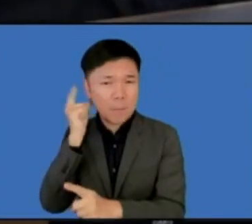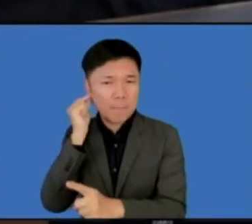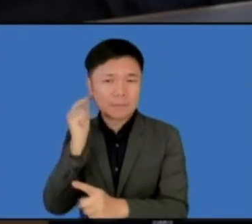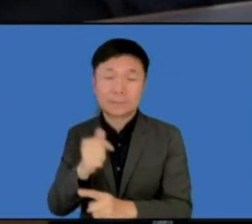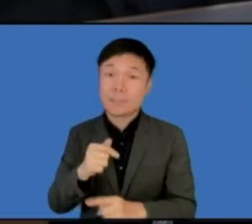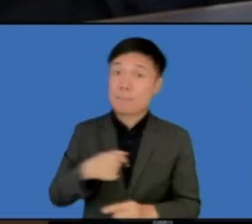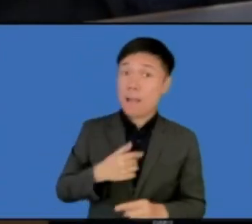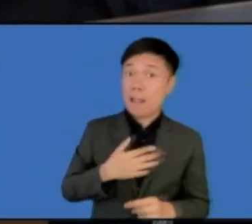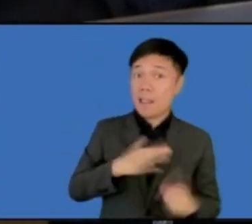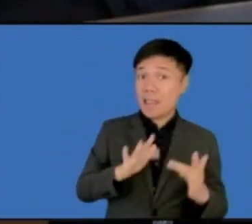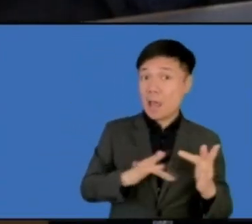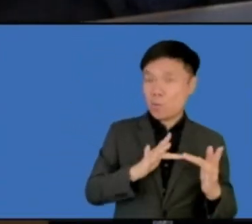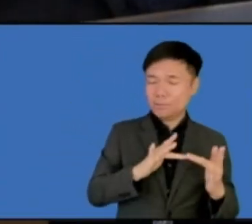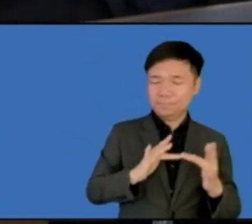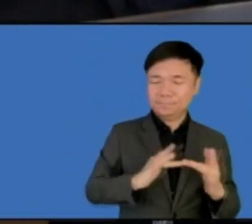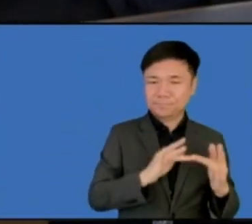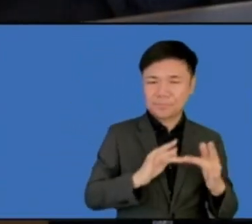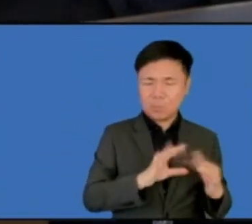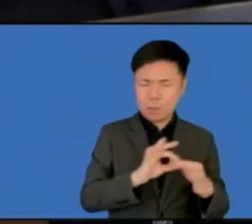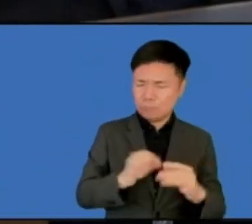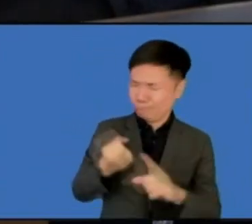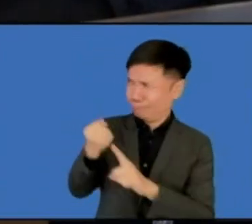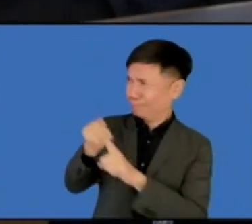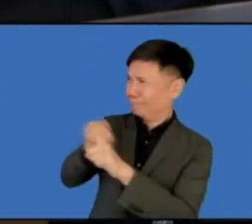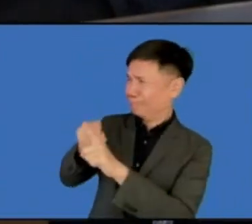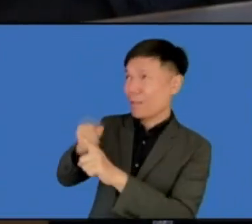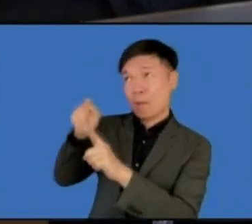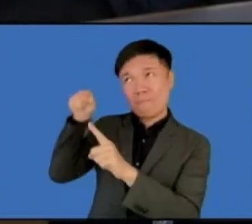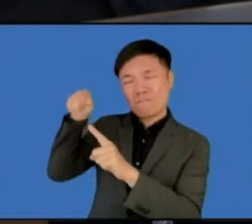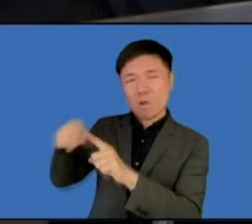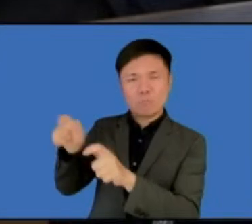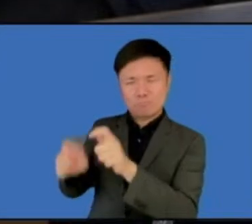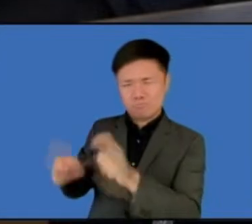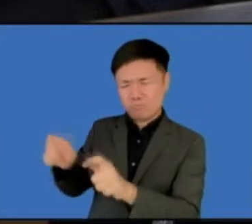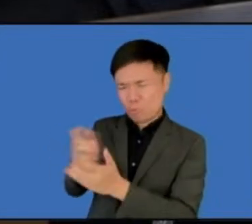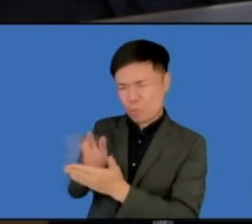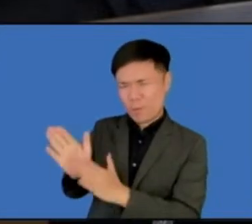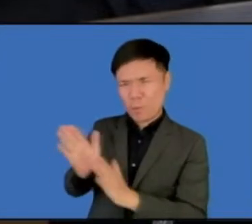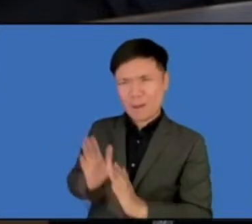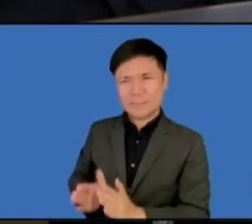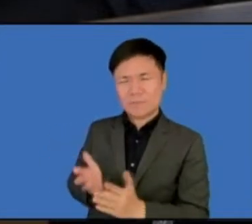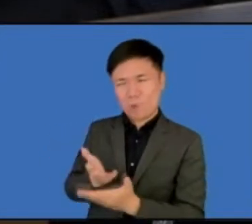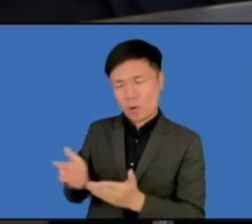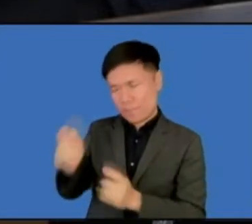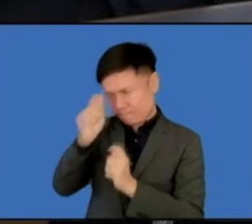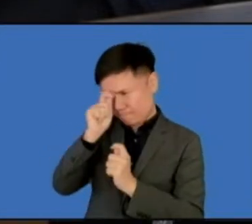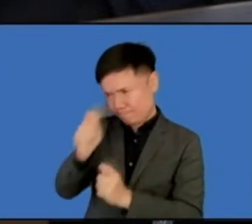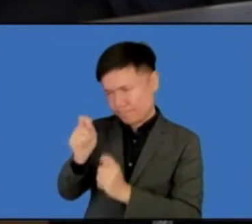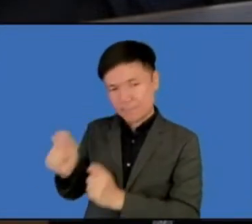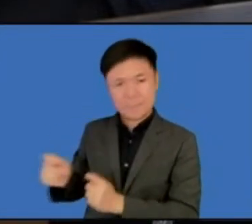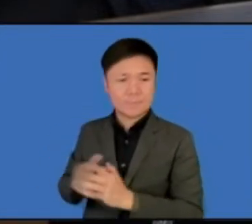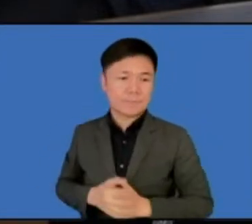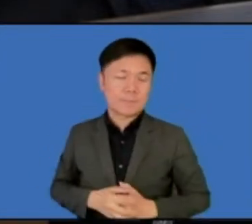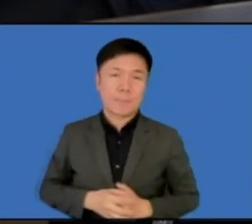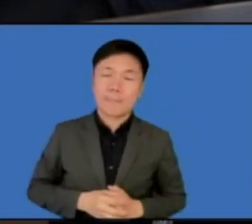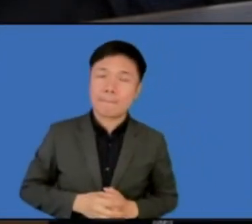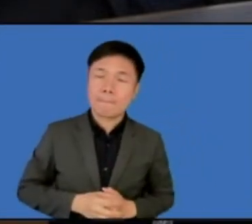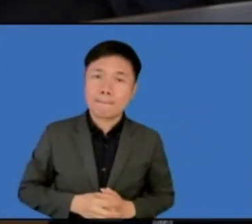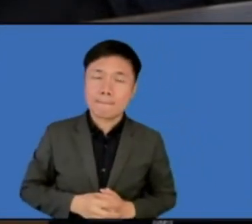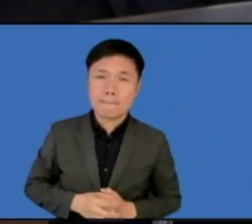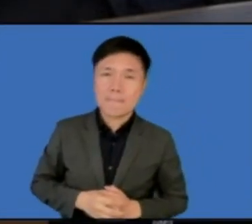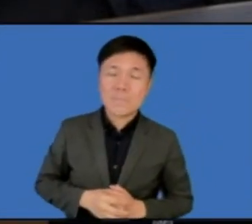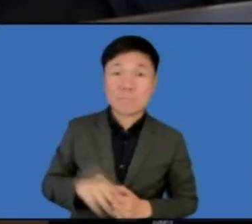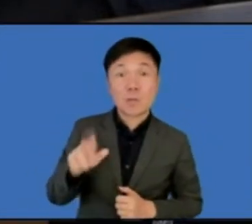been at the forefront of advocating for the human rights of migrant women in all the diversity, from negotiating the UN